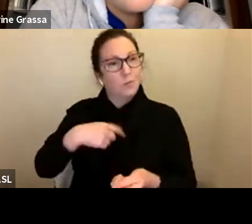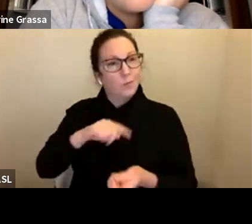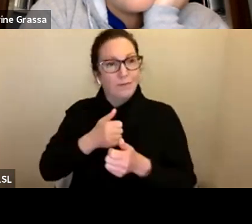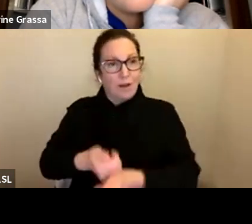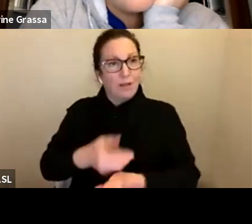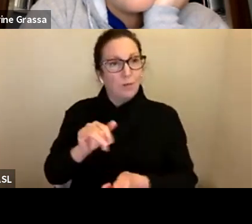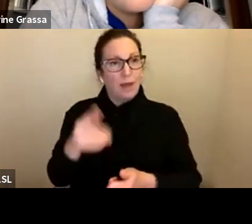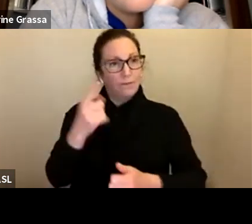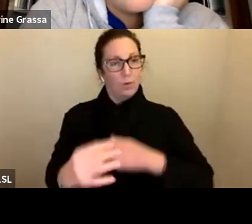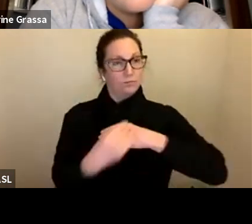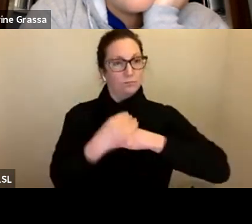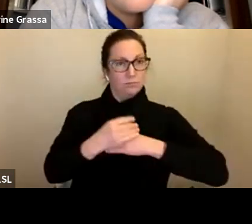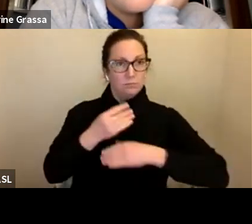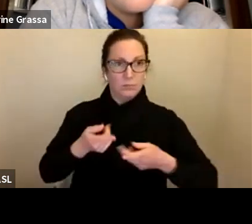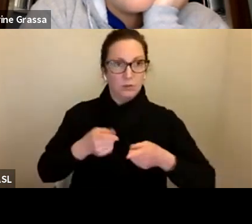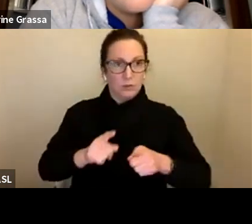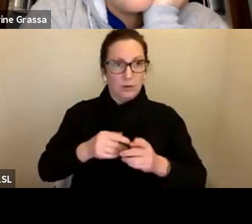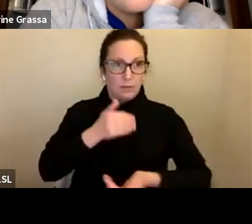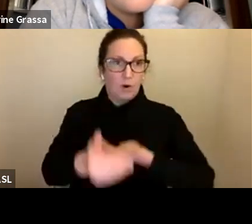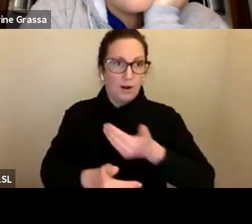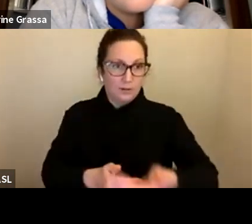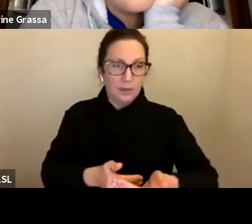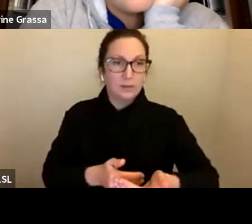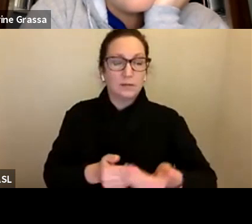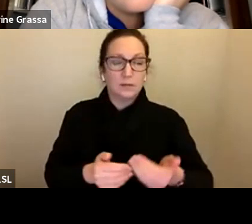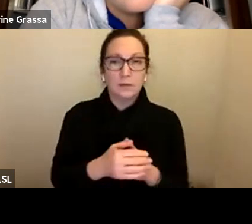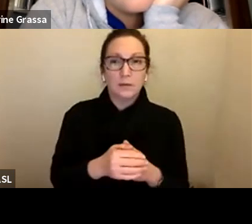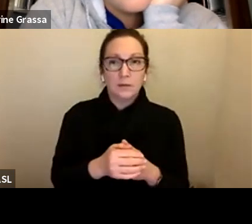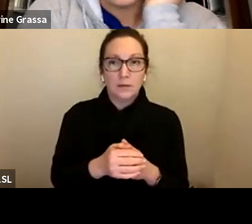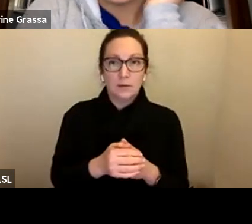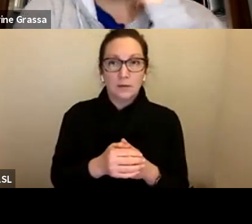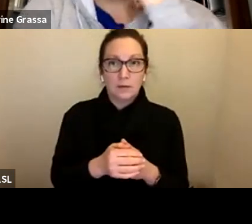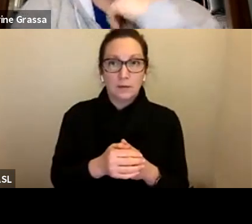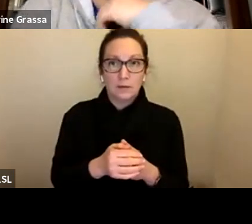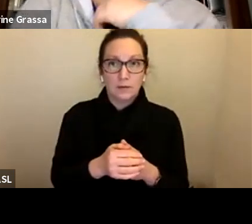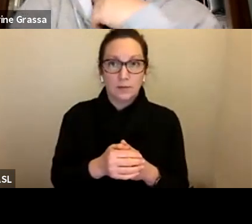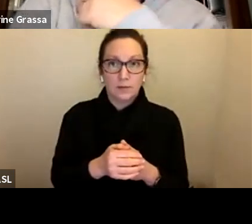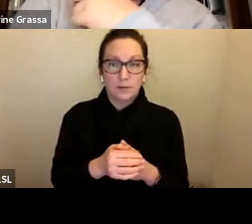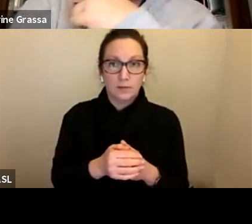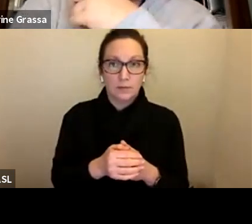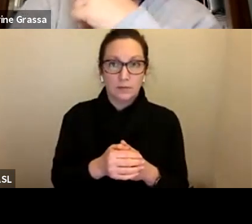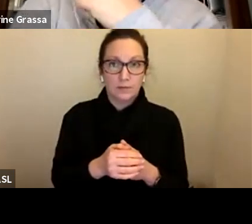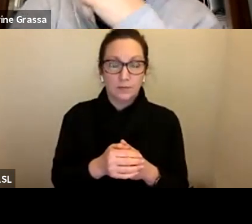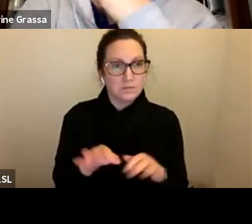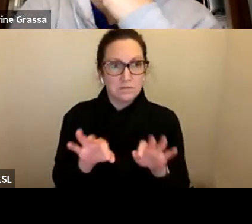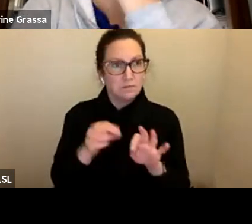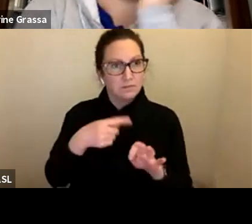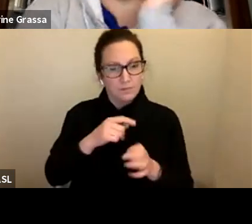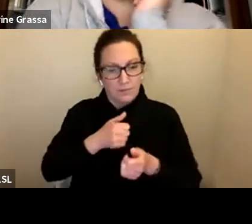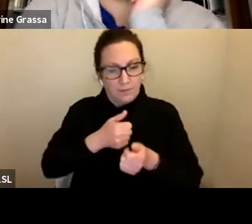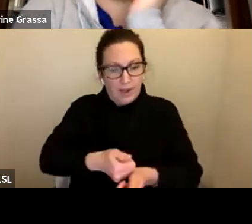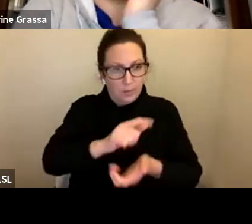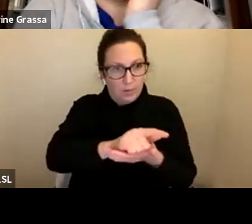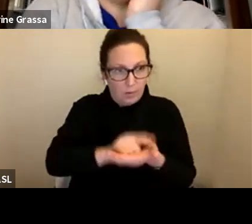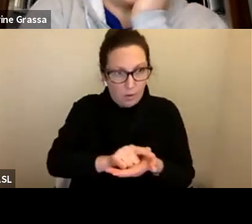as it relates to the law on this particular issue.